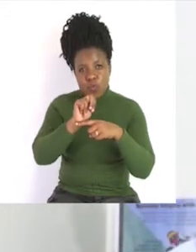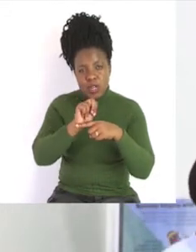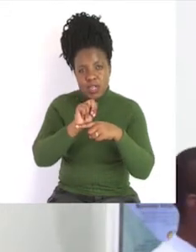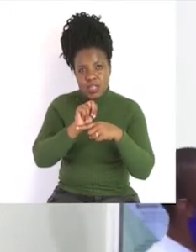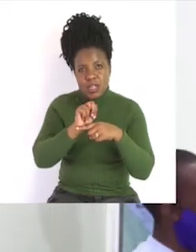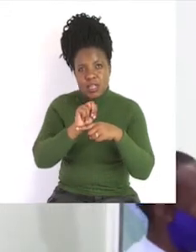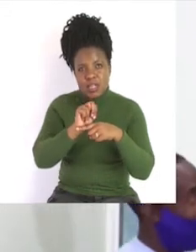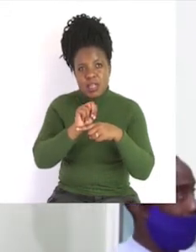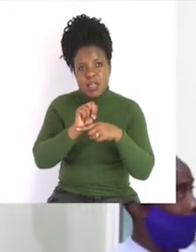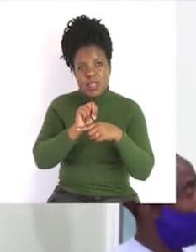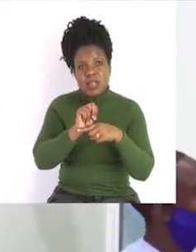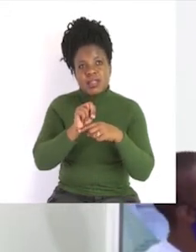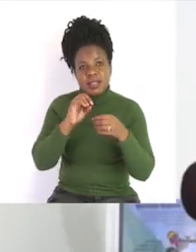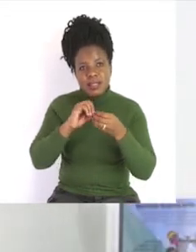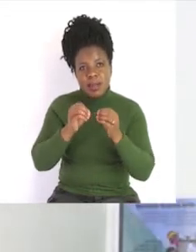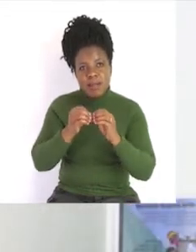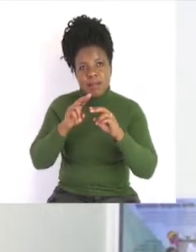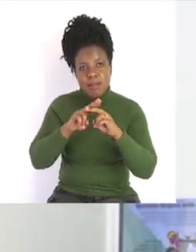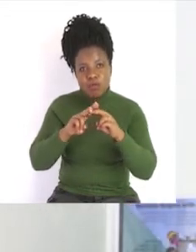Let's move over to the second example.